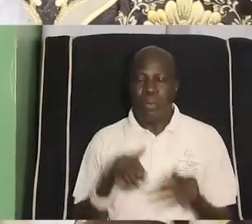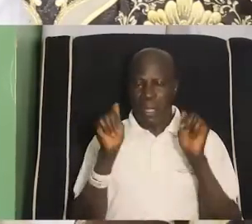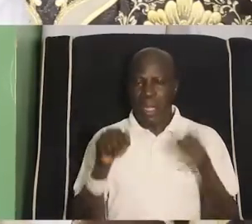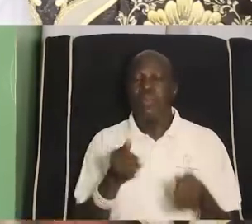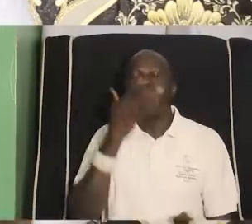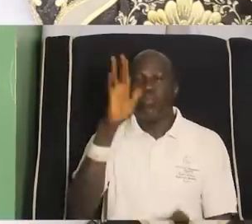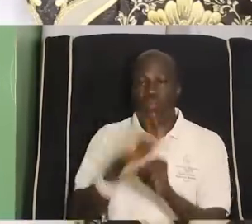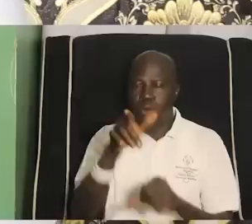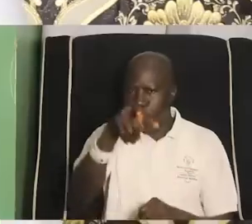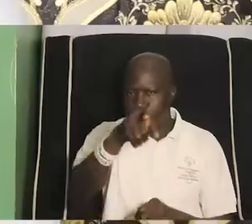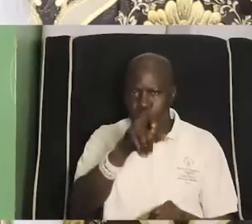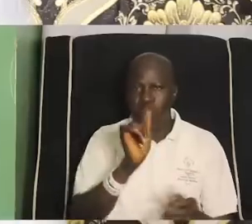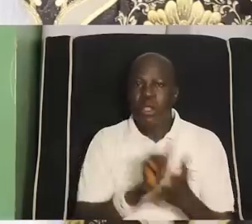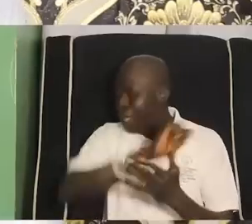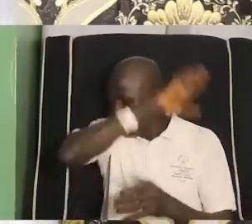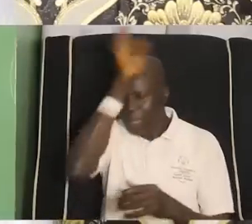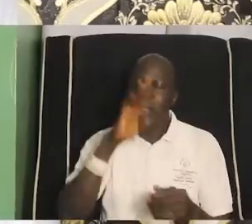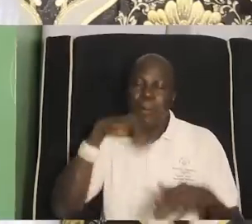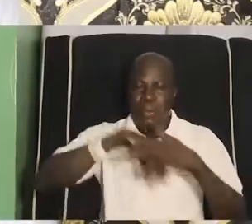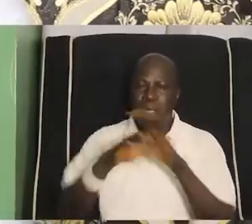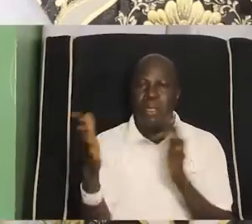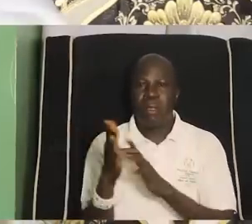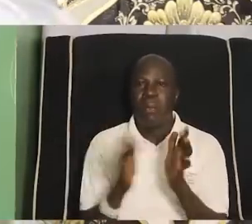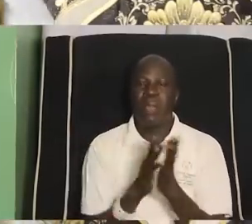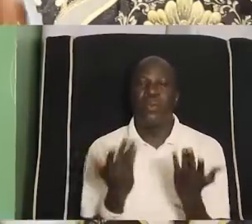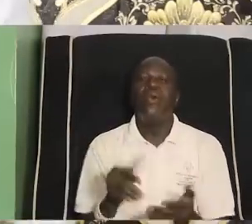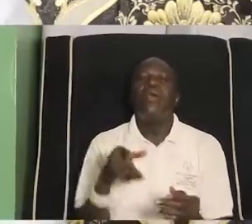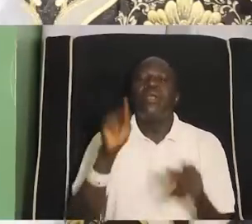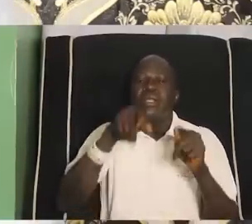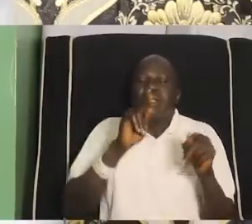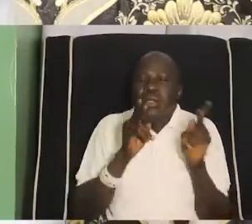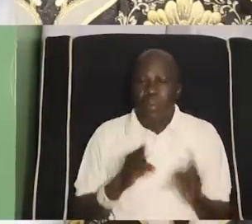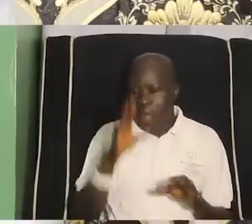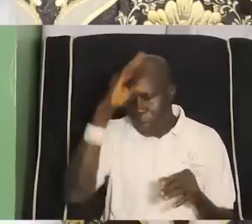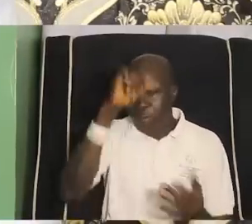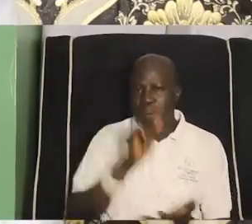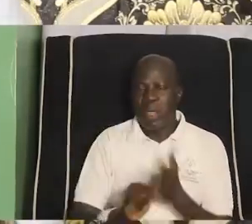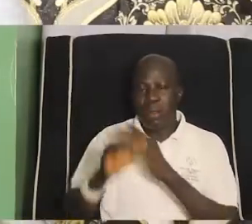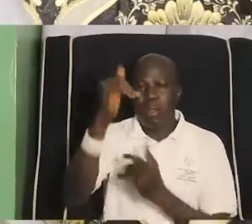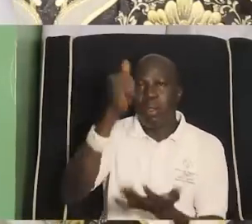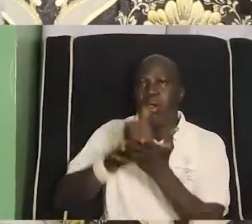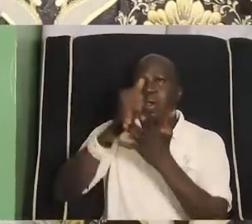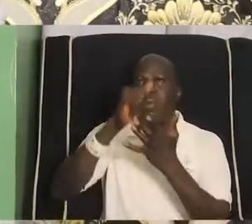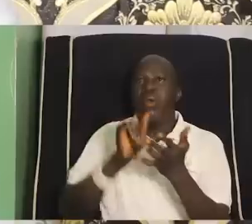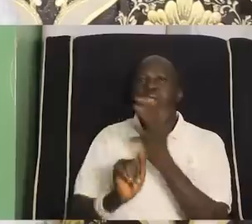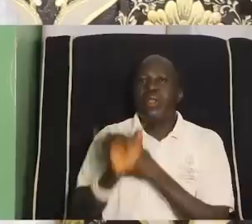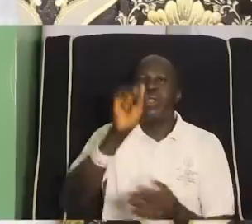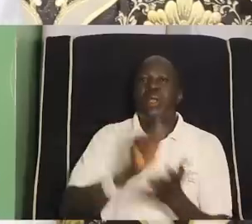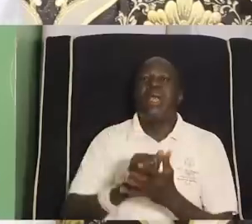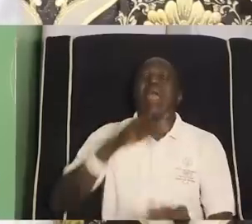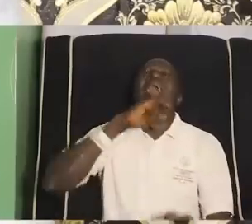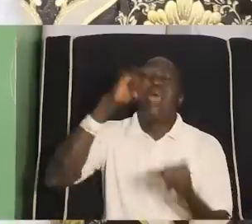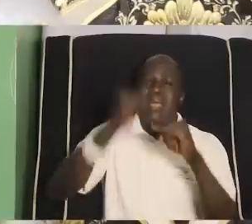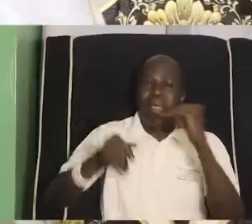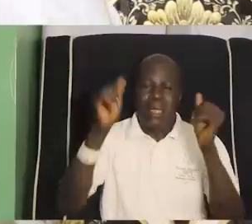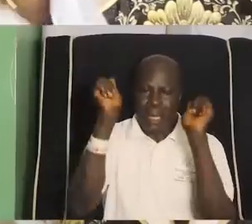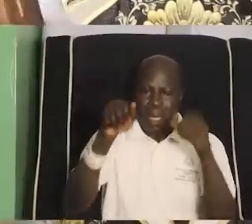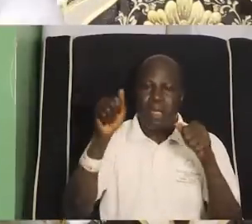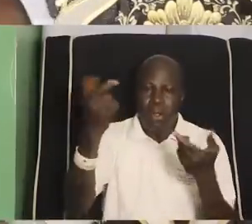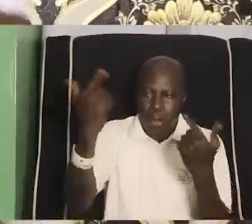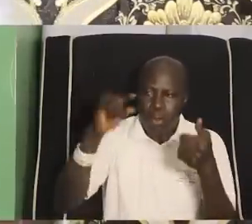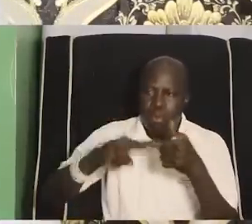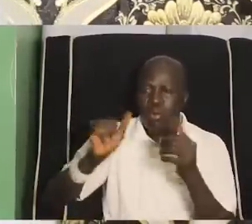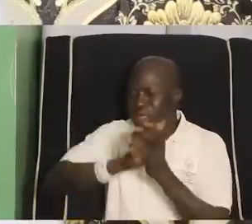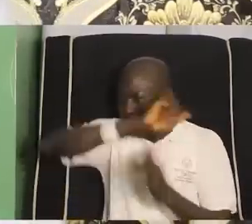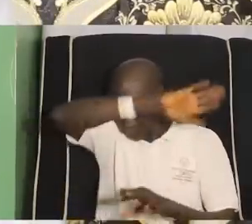can promise. Ìyẹn wà ní Bíbélì. It is in the Bible. Ìrànlọ́wọ́ ènìyàn nìyẹn. That's help of man. Òpédédé bá. End can come to me. O le ma se